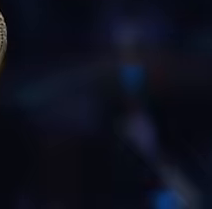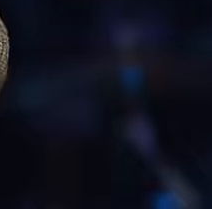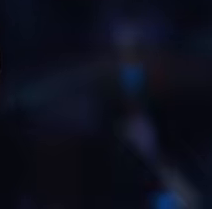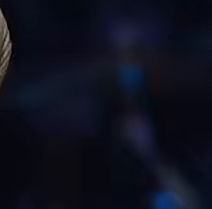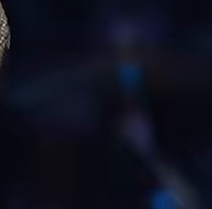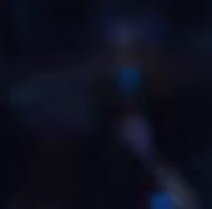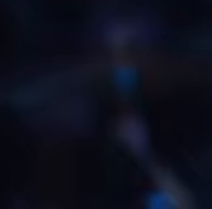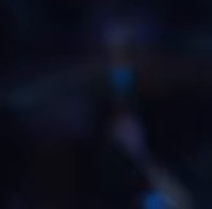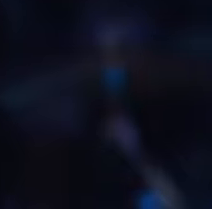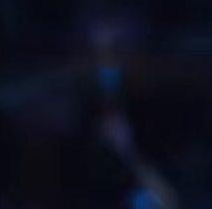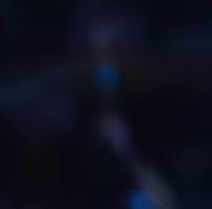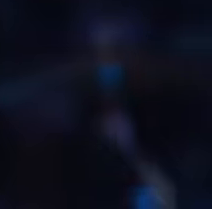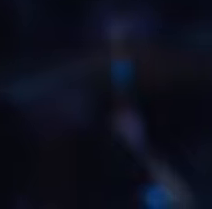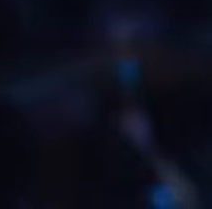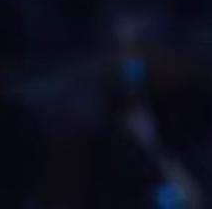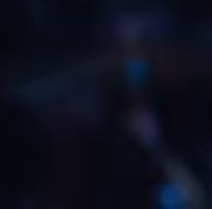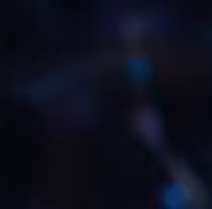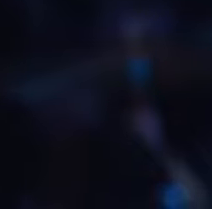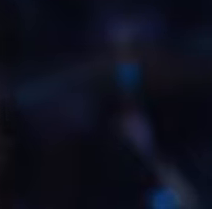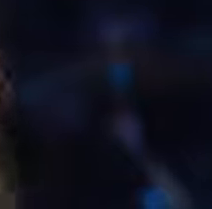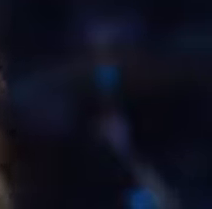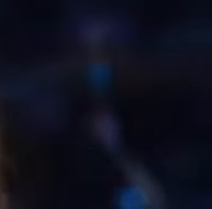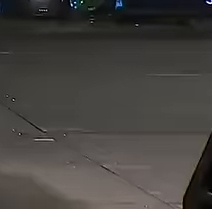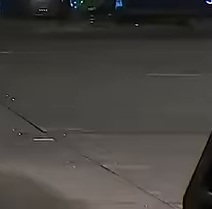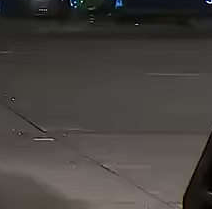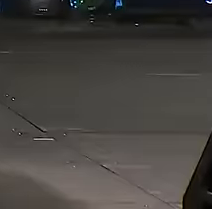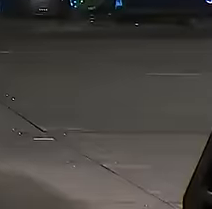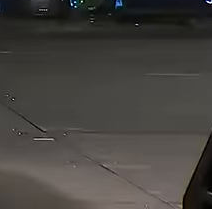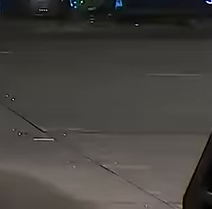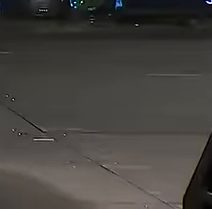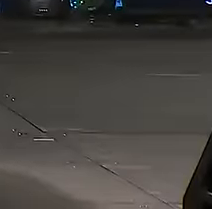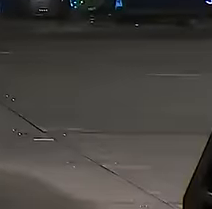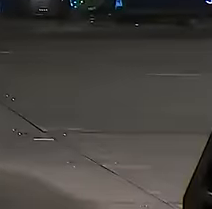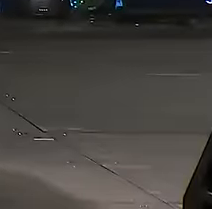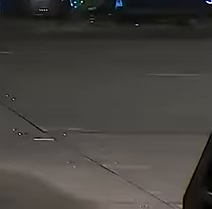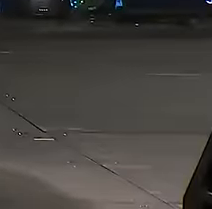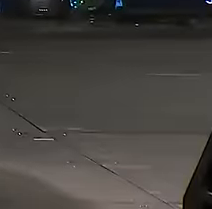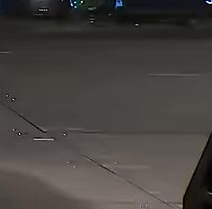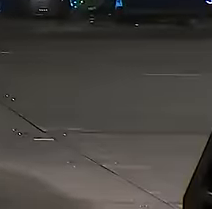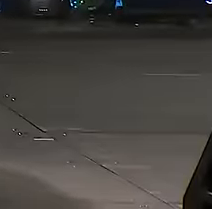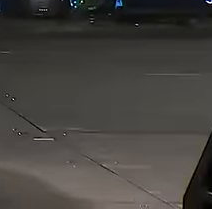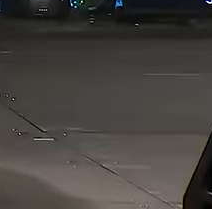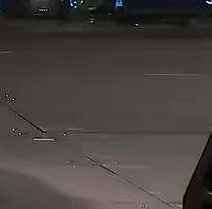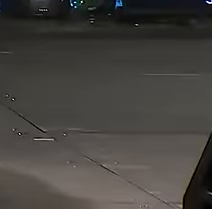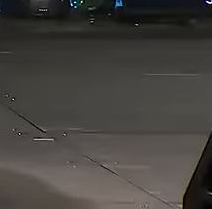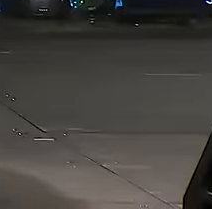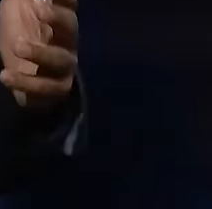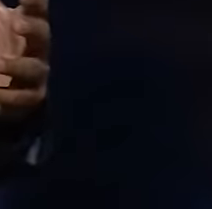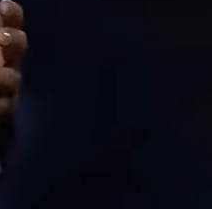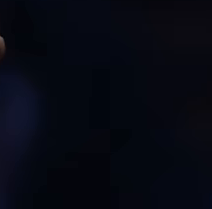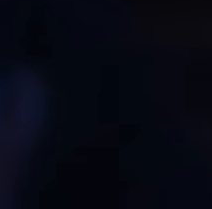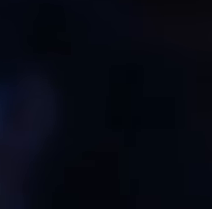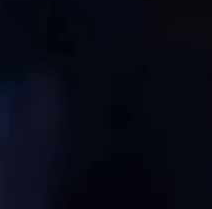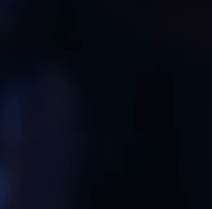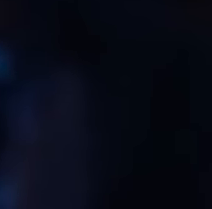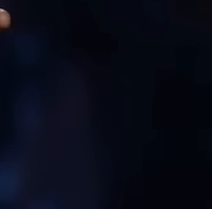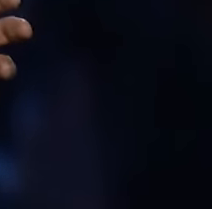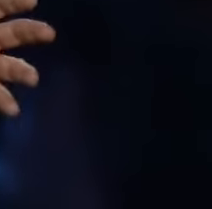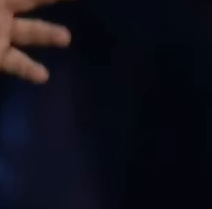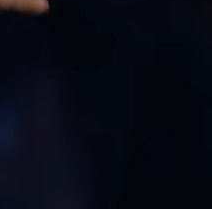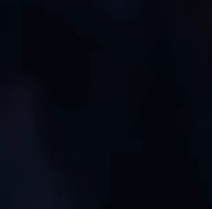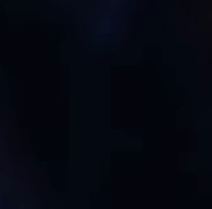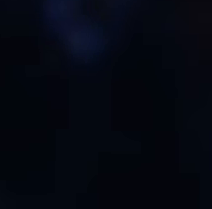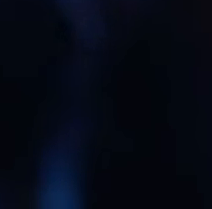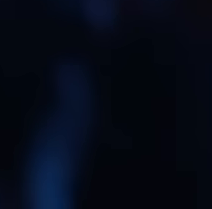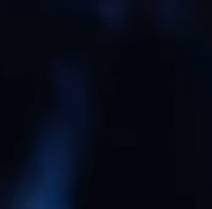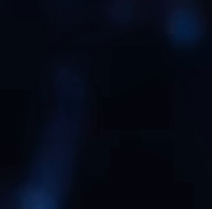dada y el Señor confirmó palabra en cada uno de nosotros. Amen. Hemos visto, amen, no una transformación, pero a